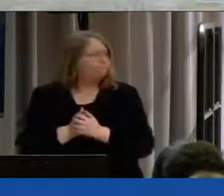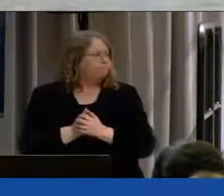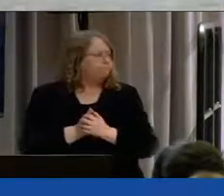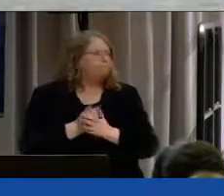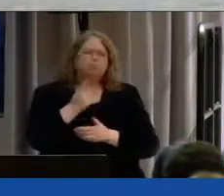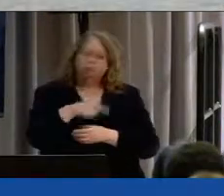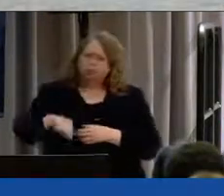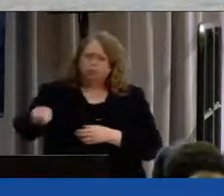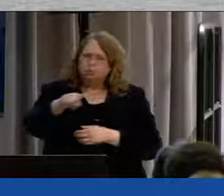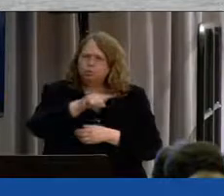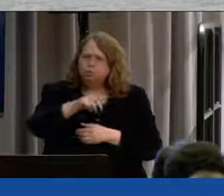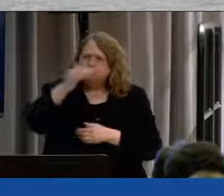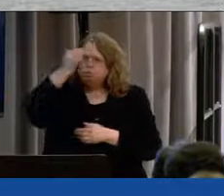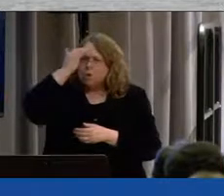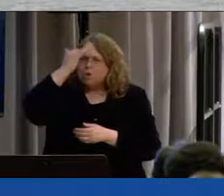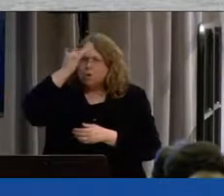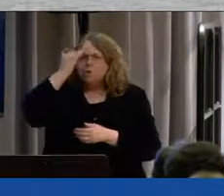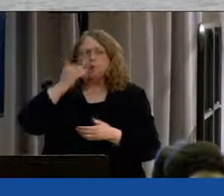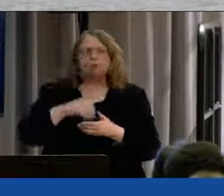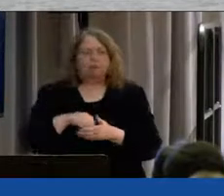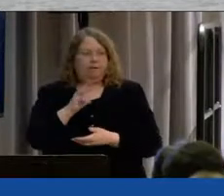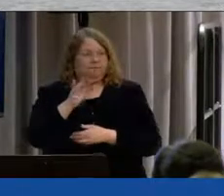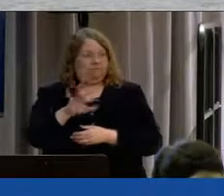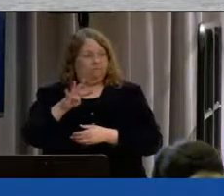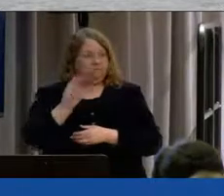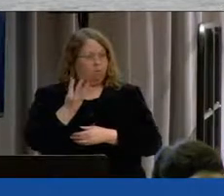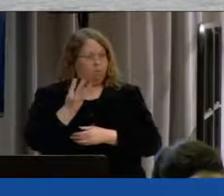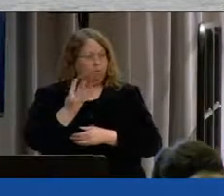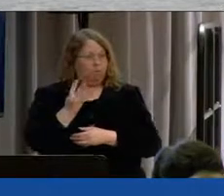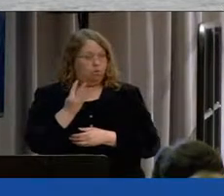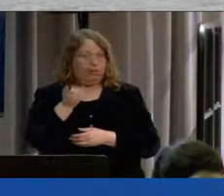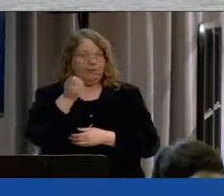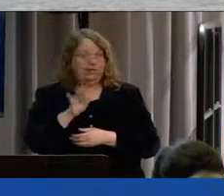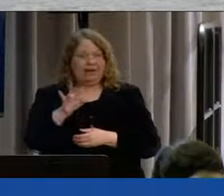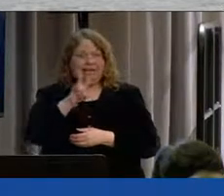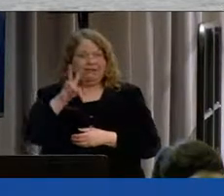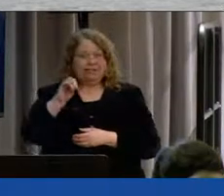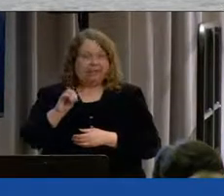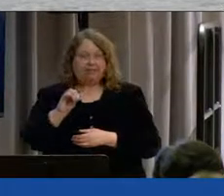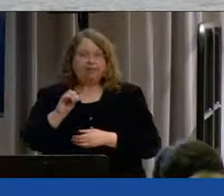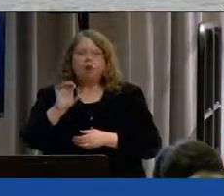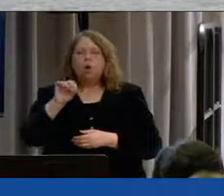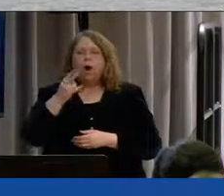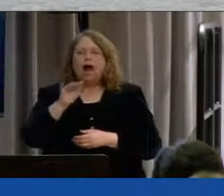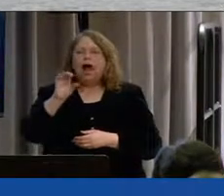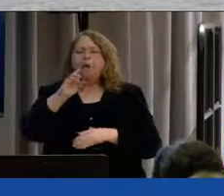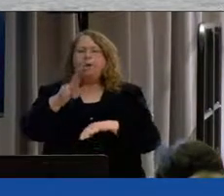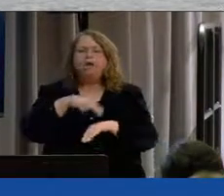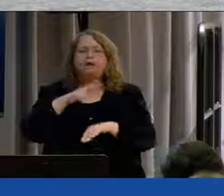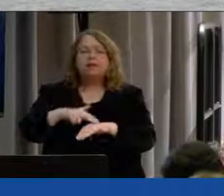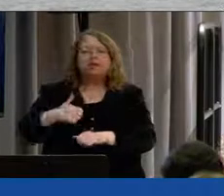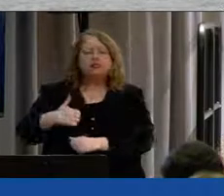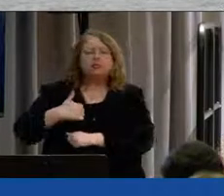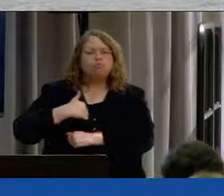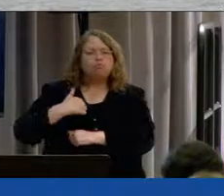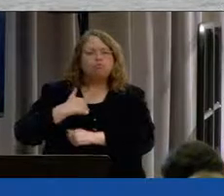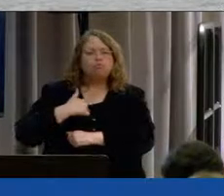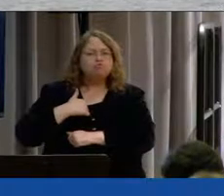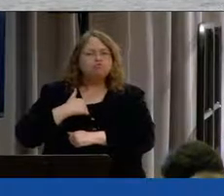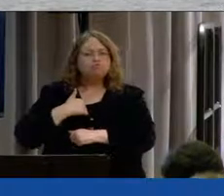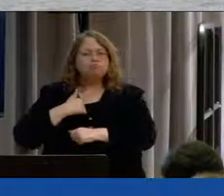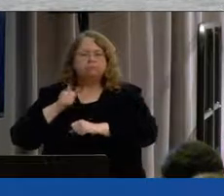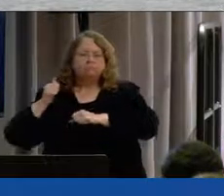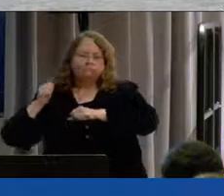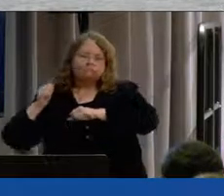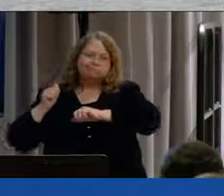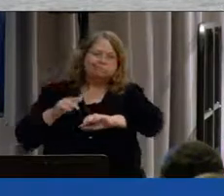you know that on May 4th, 1970, the Ohio National Guard moved into